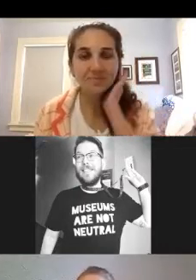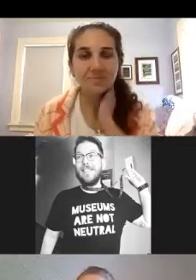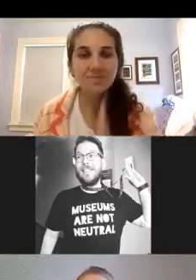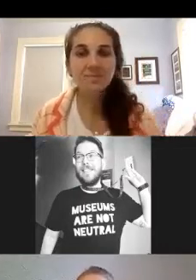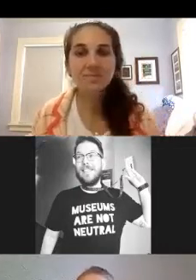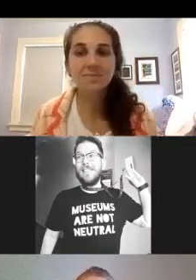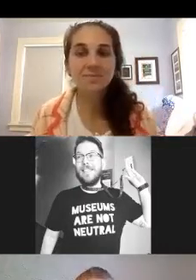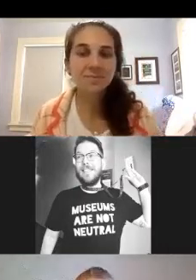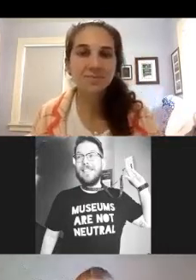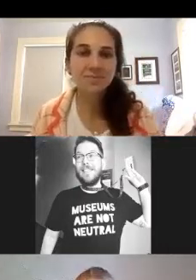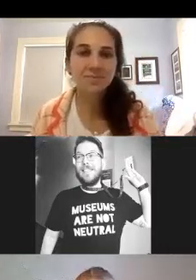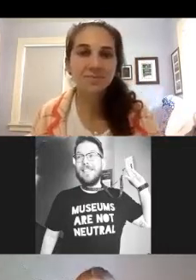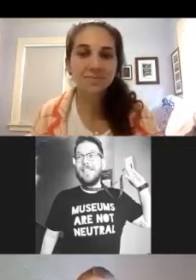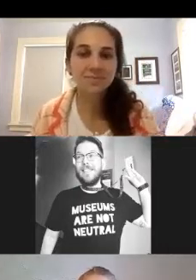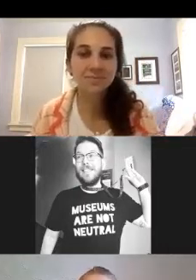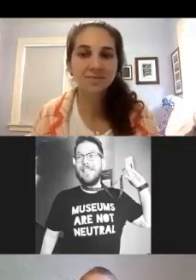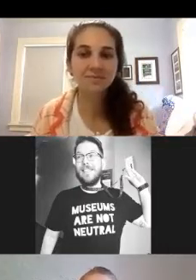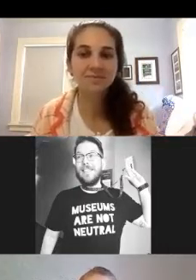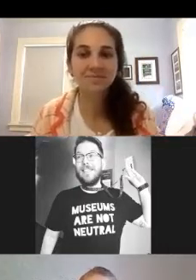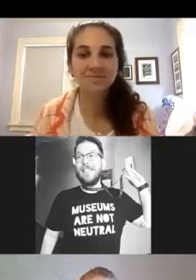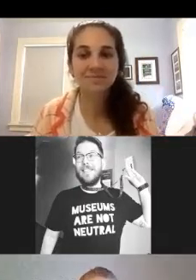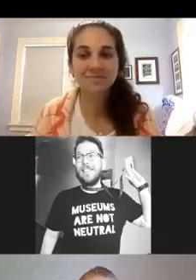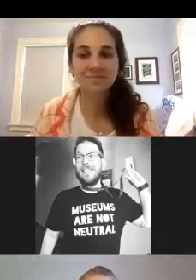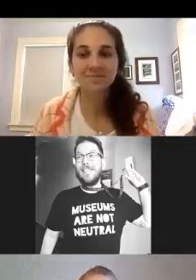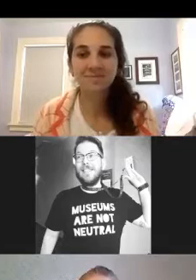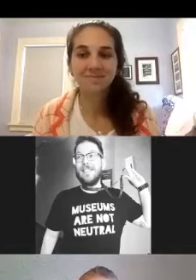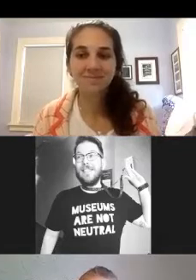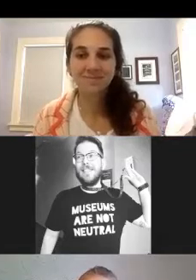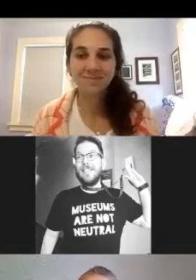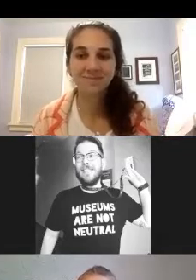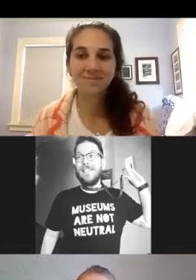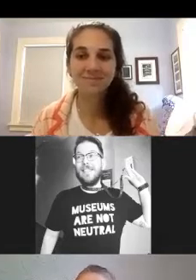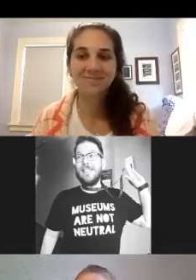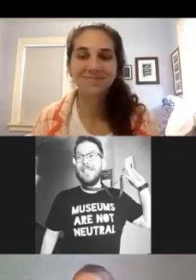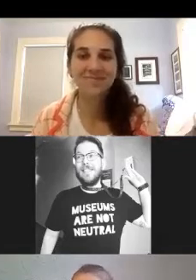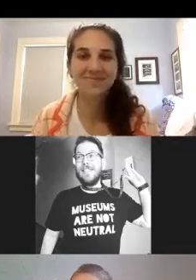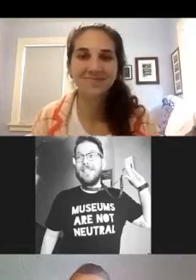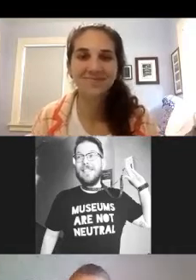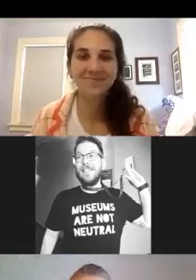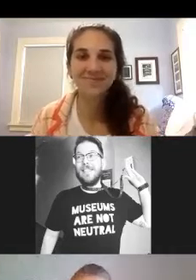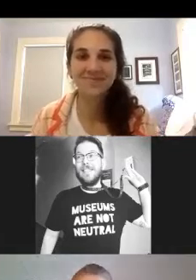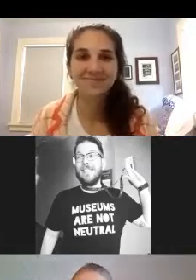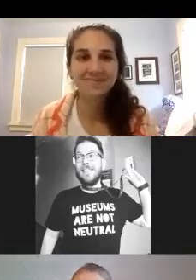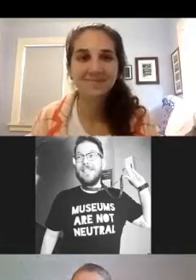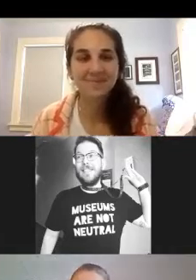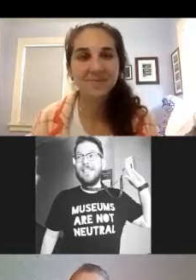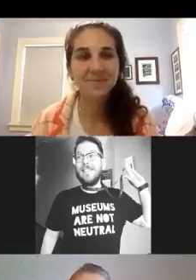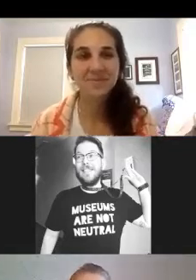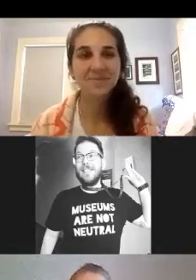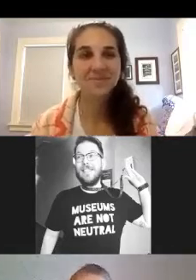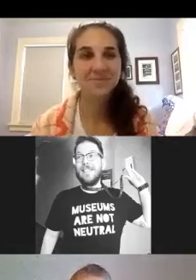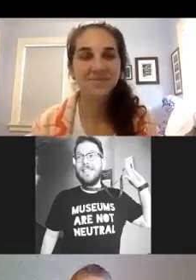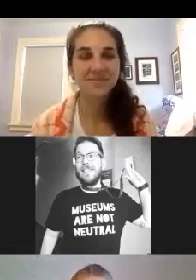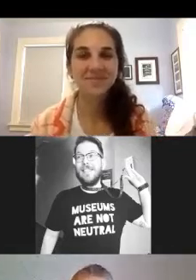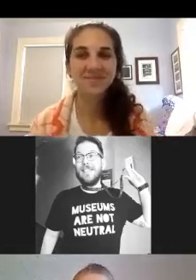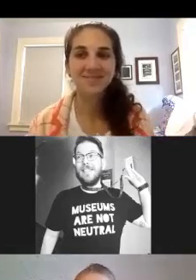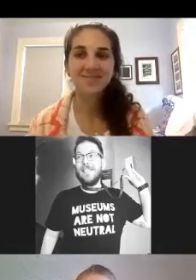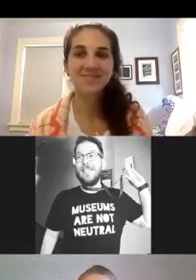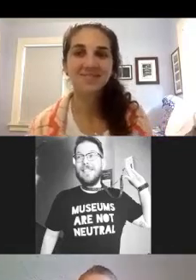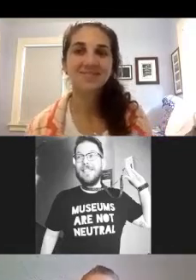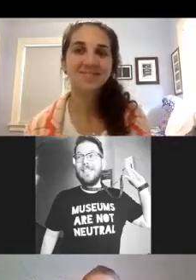were facility and artwork conservation, were transitioned out of security and into a new